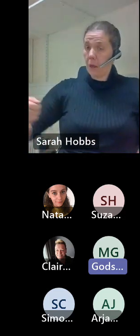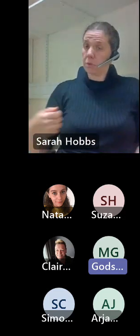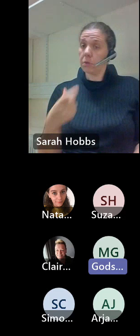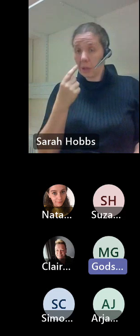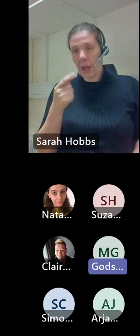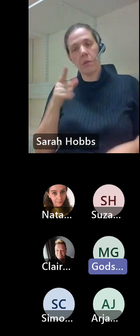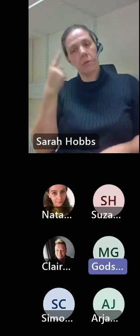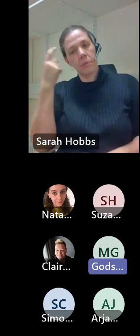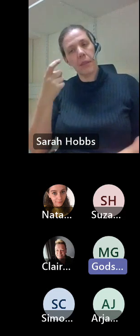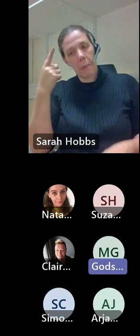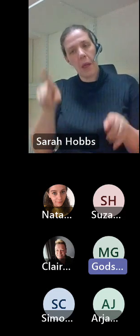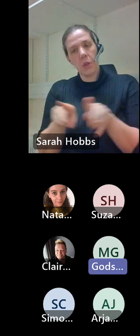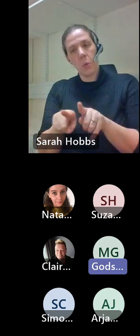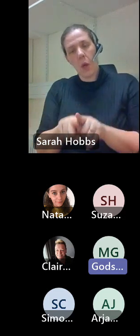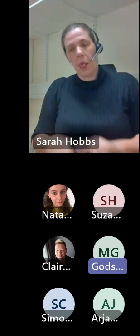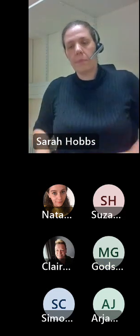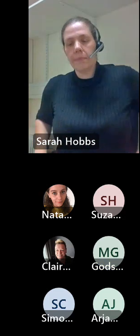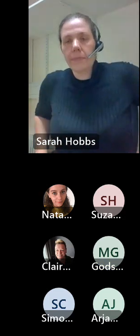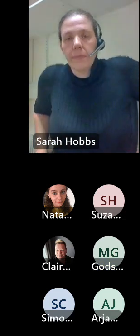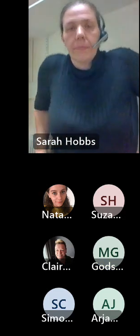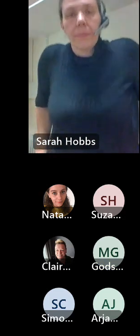bear that in mind. Next slide, please.